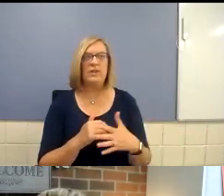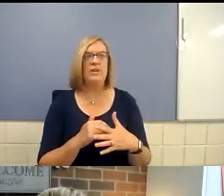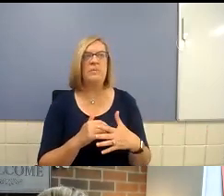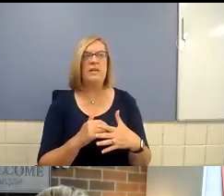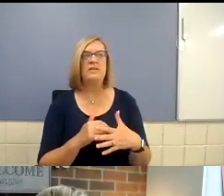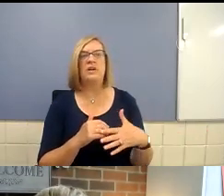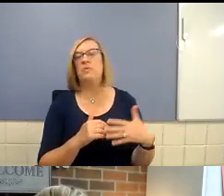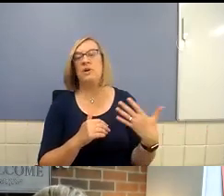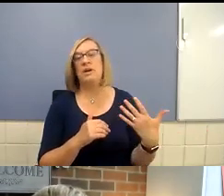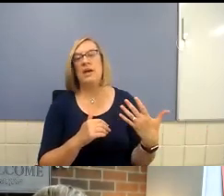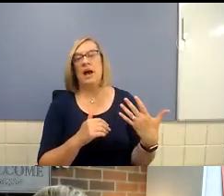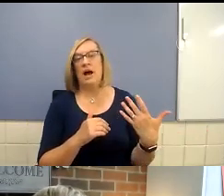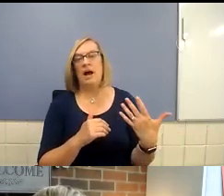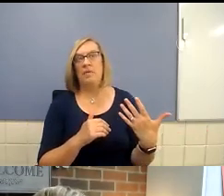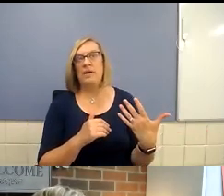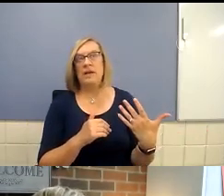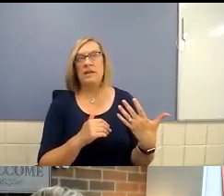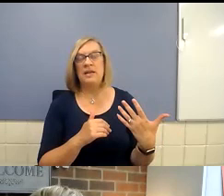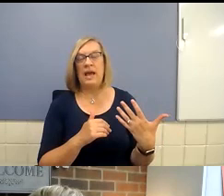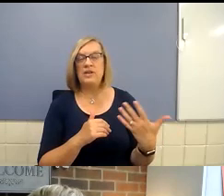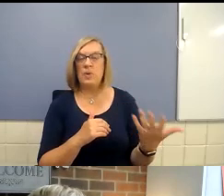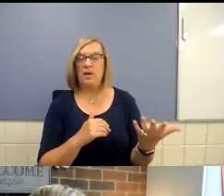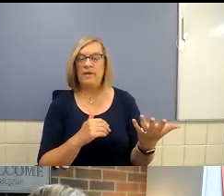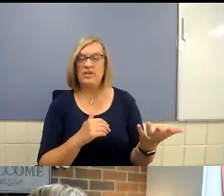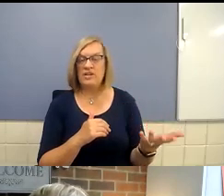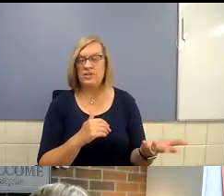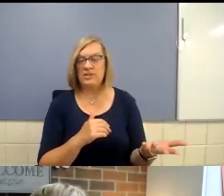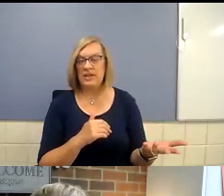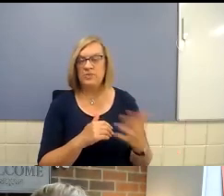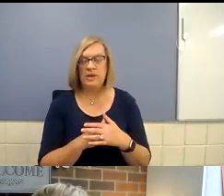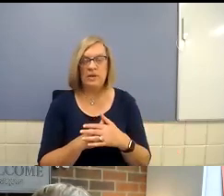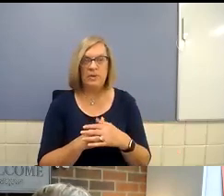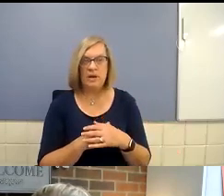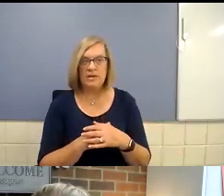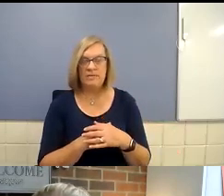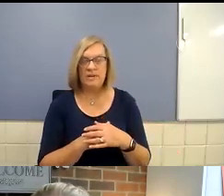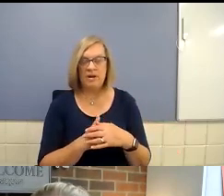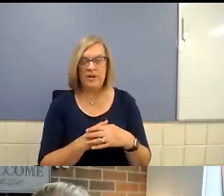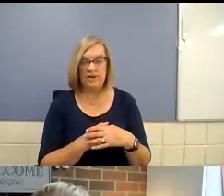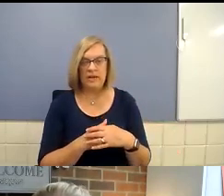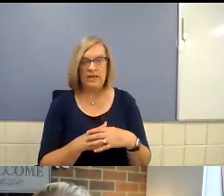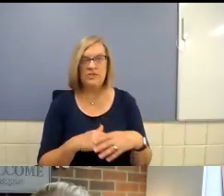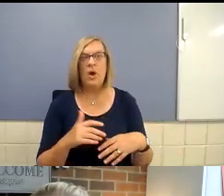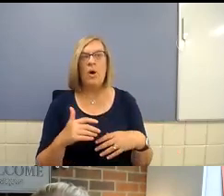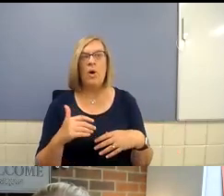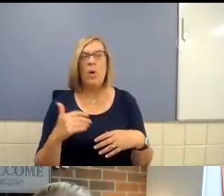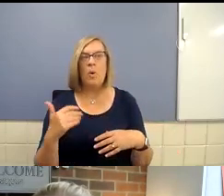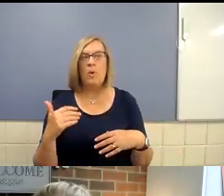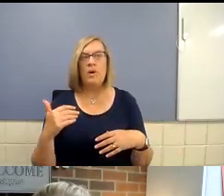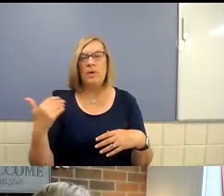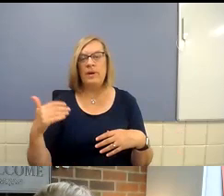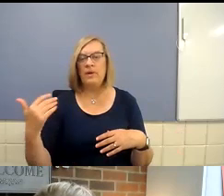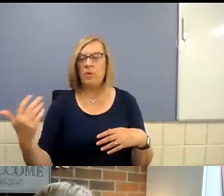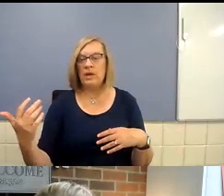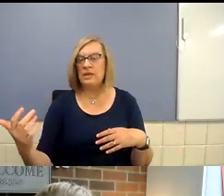that they're going to be starting work in K-12 educational settings, working with young deaf and hard of hearing kids,